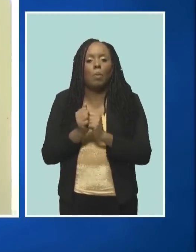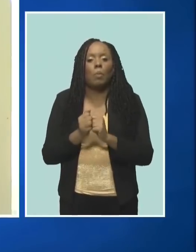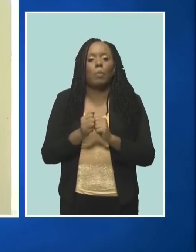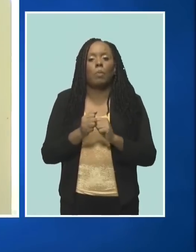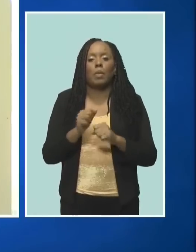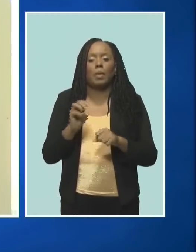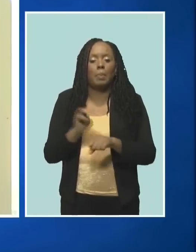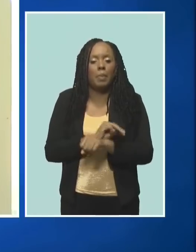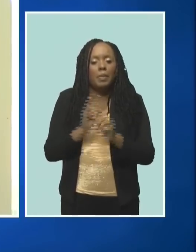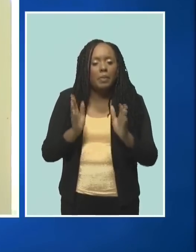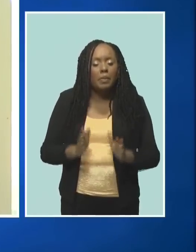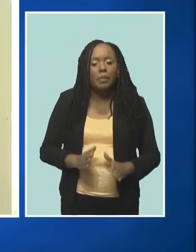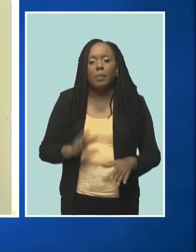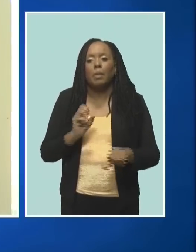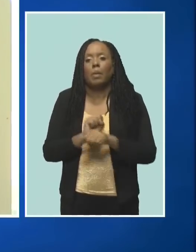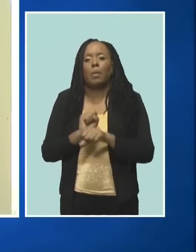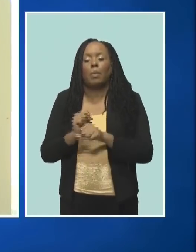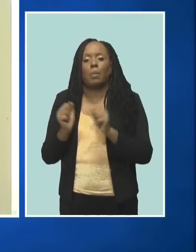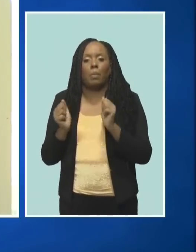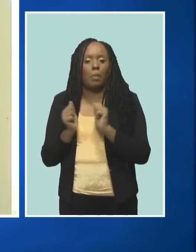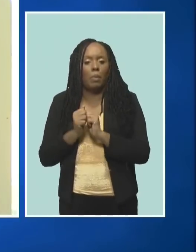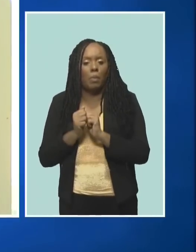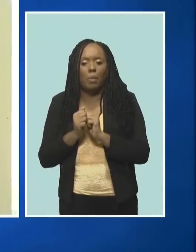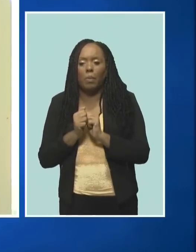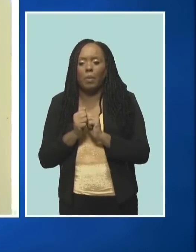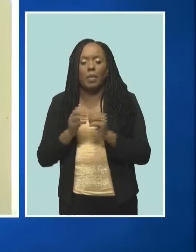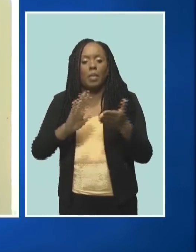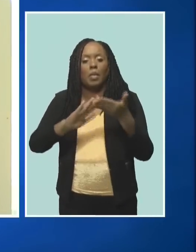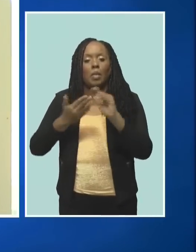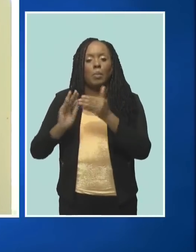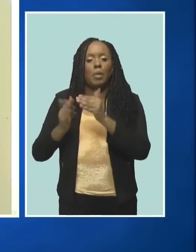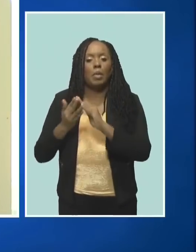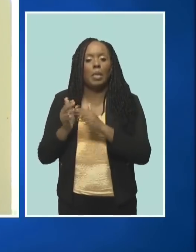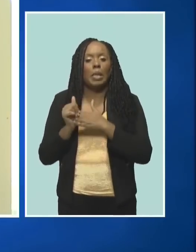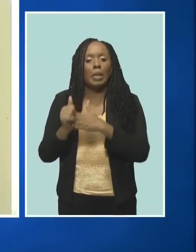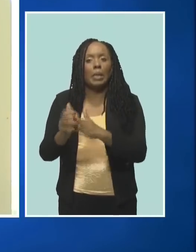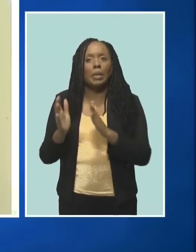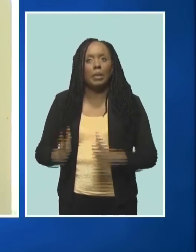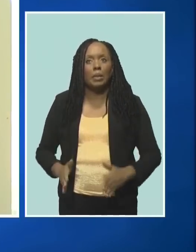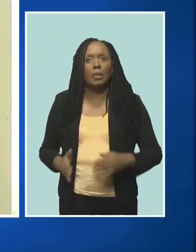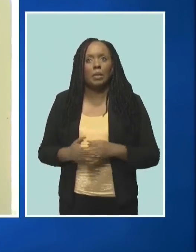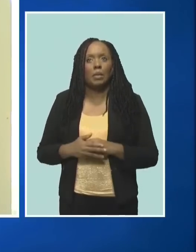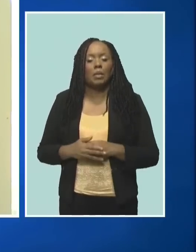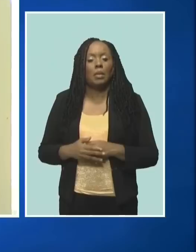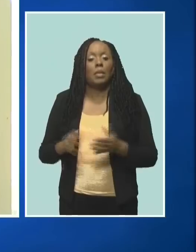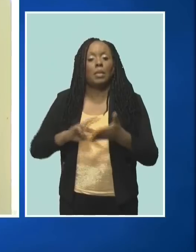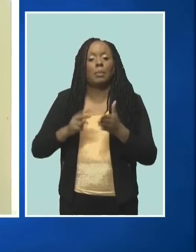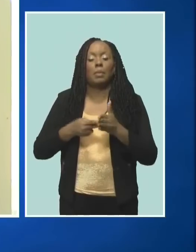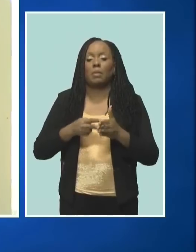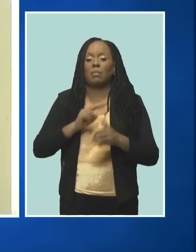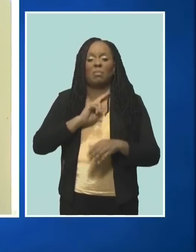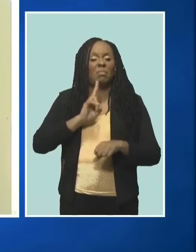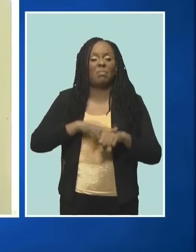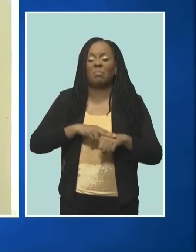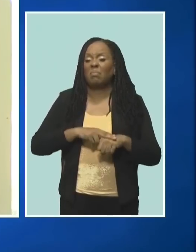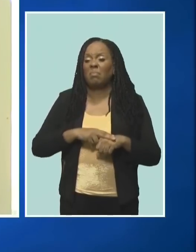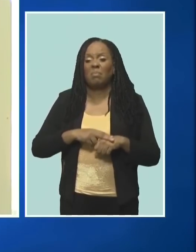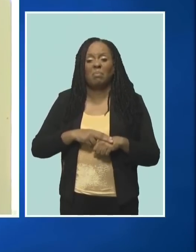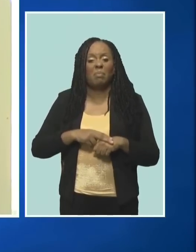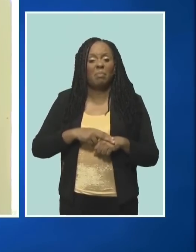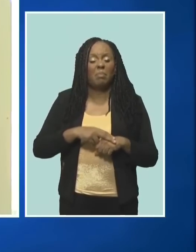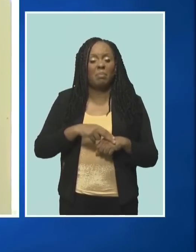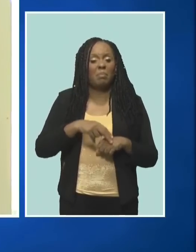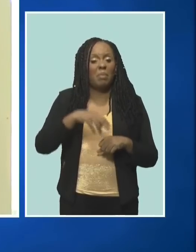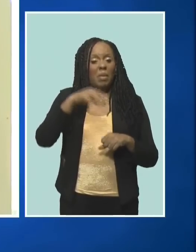leaders to ensure that as we grow the pie for the country, the ordinary young man and woman can benefit. And once you see